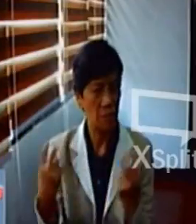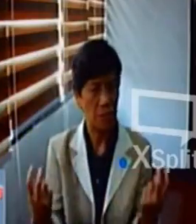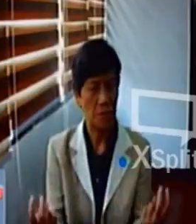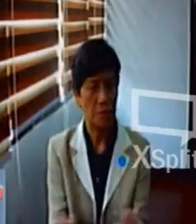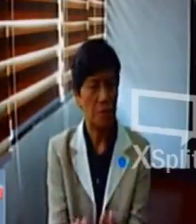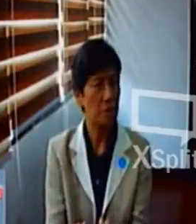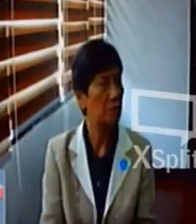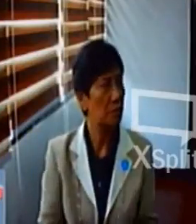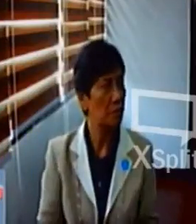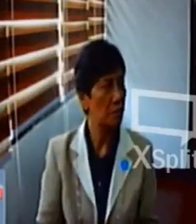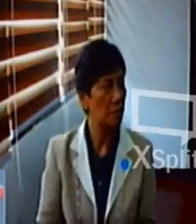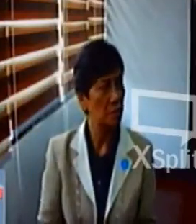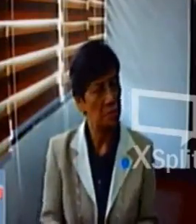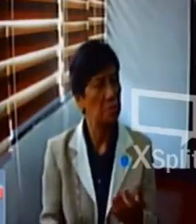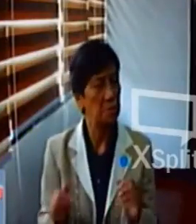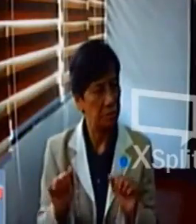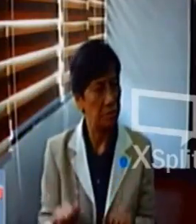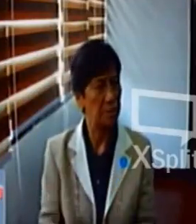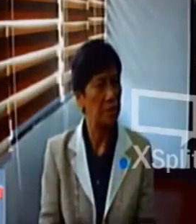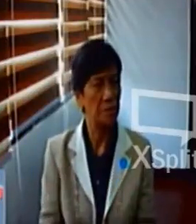can